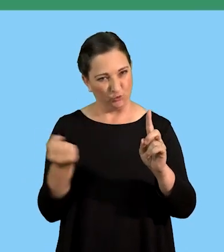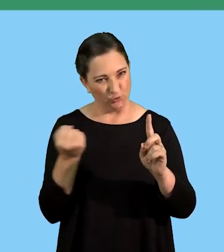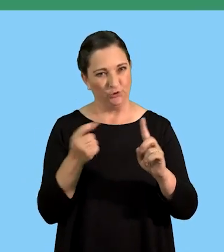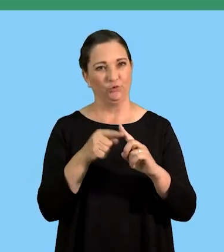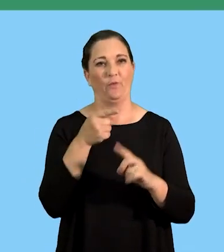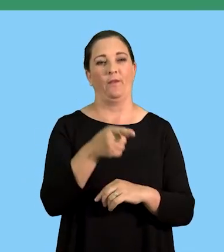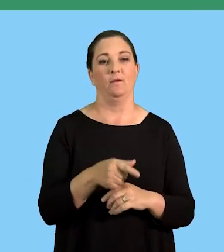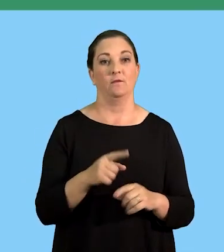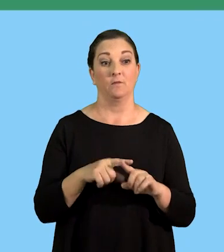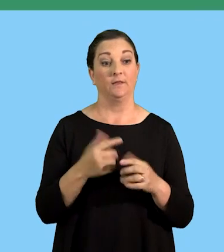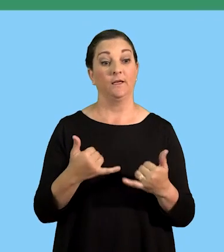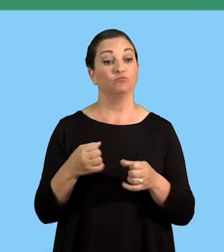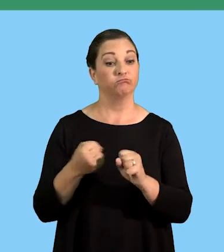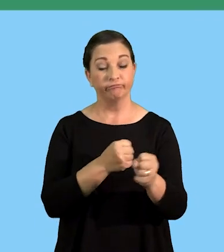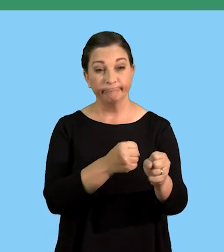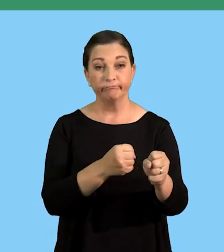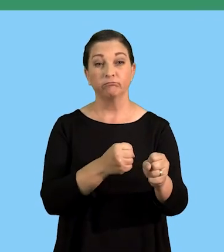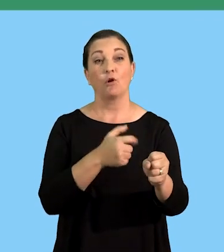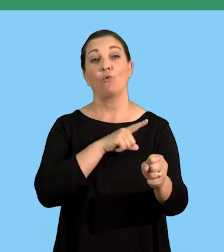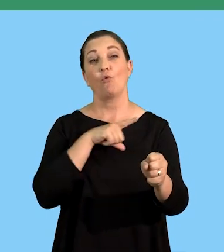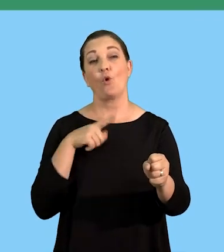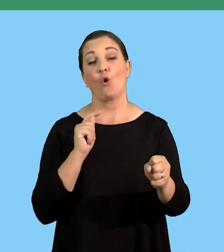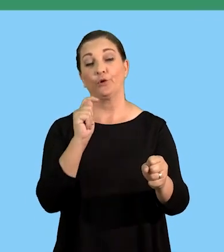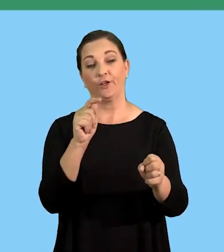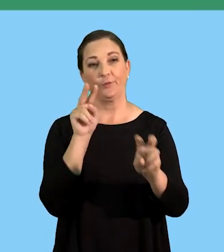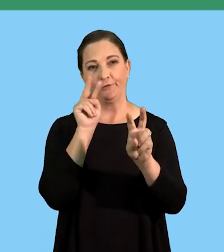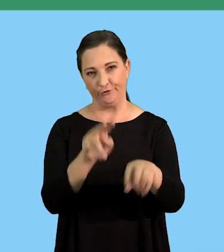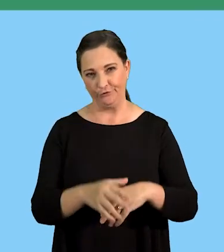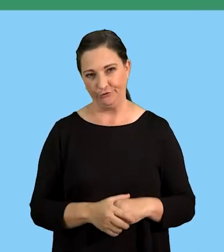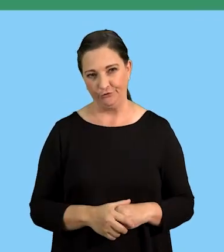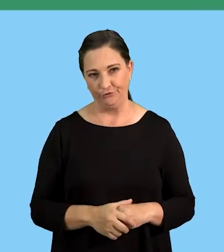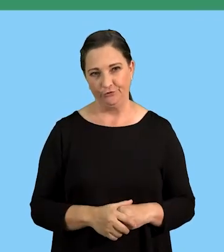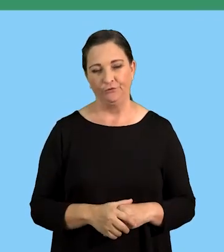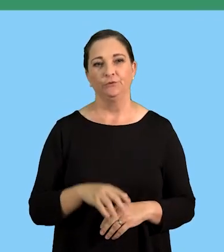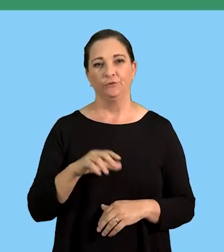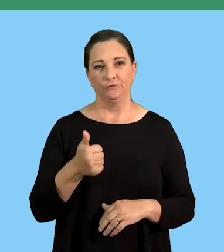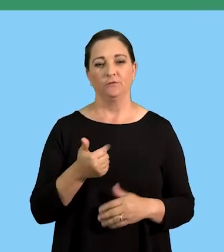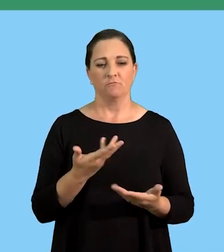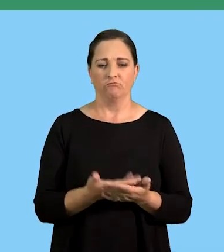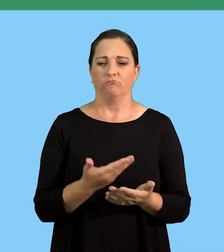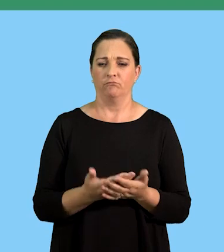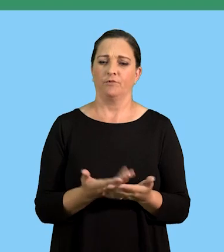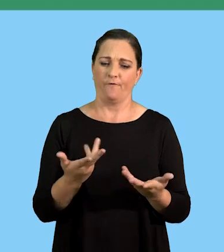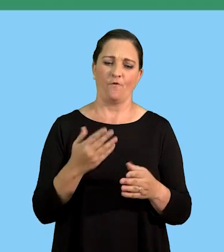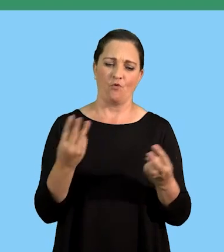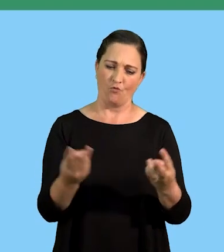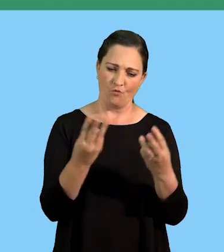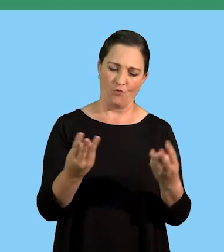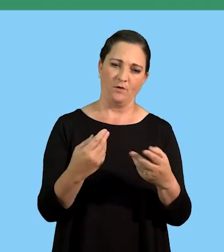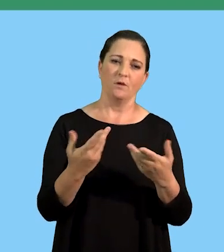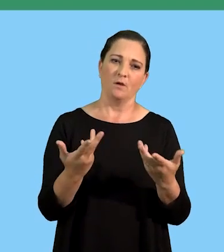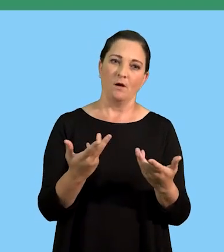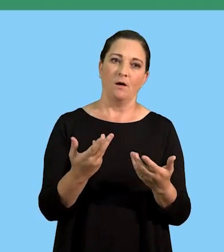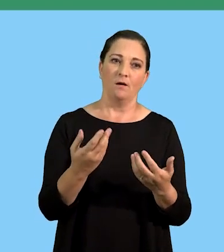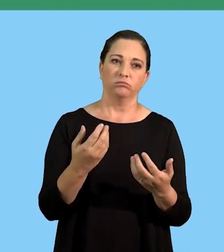goal. And then strategic thinking leaders develop a long-term vision for the organization and sell it to the employees.